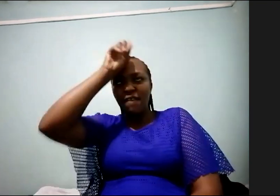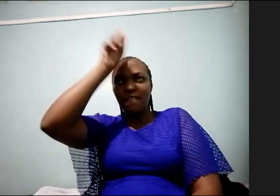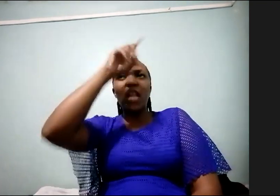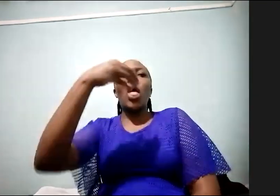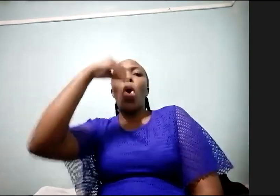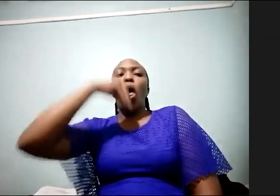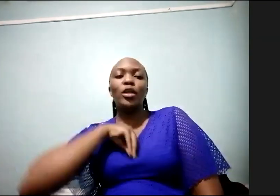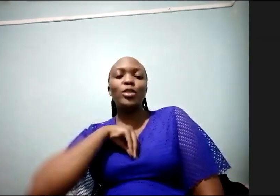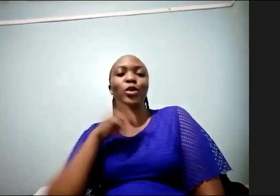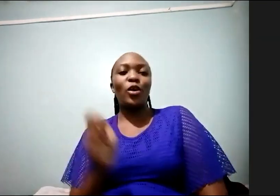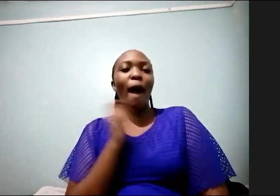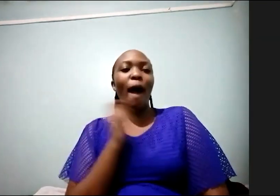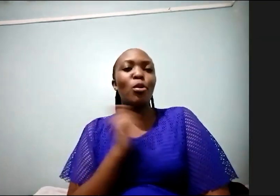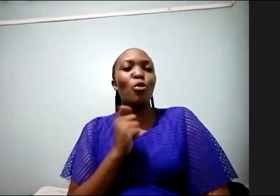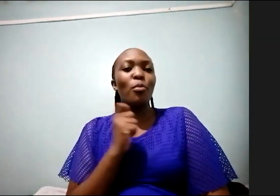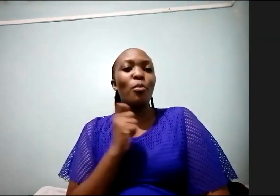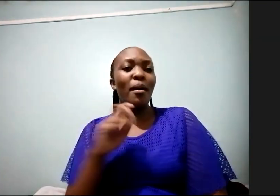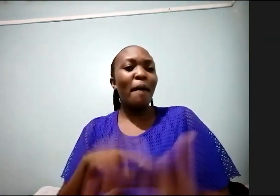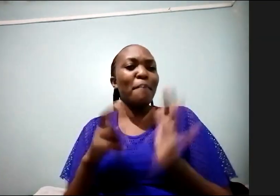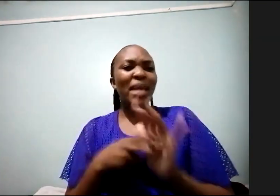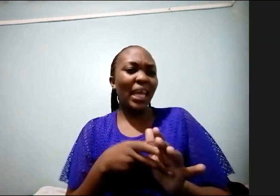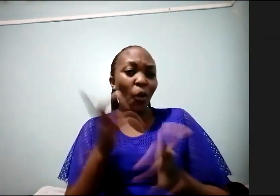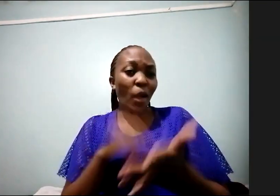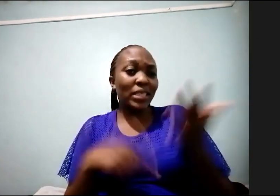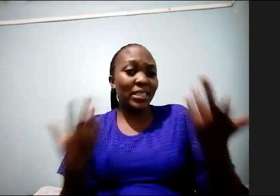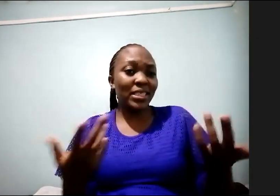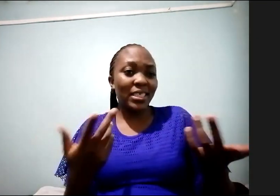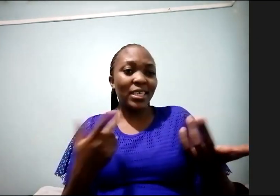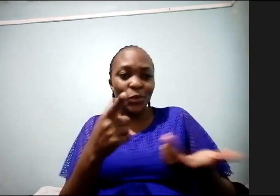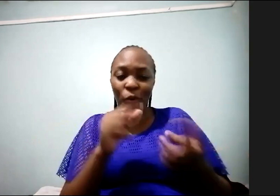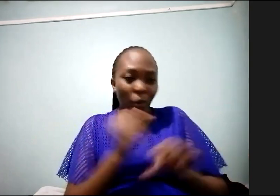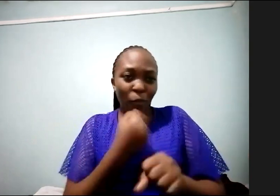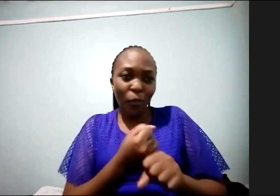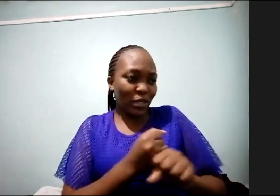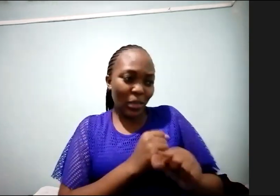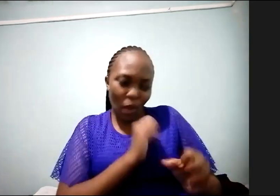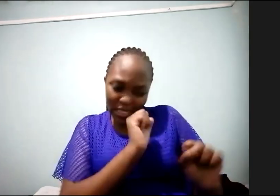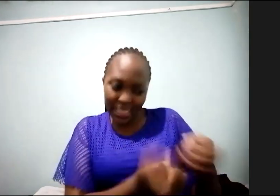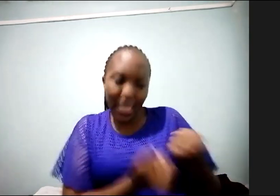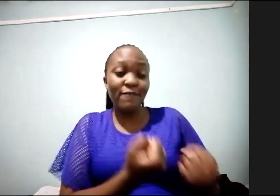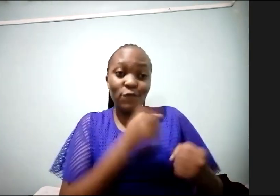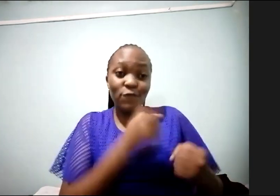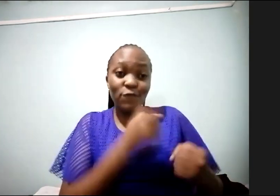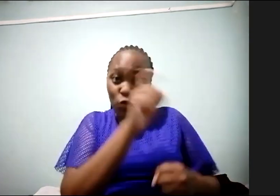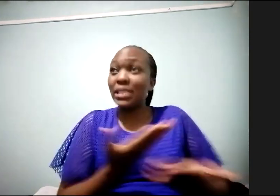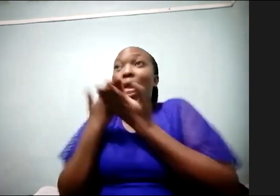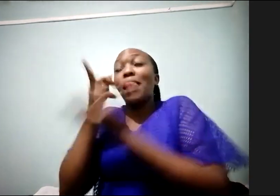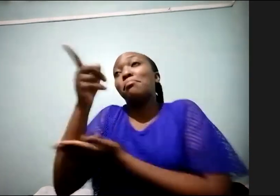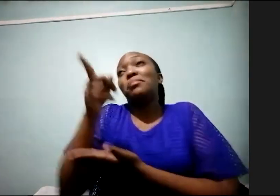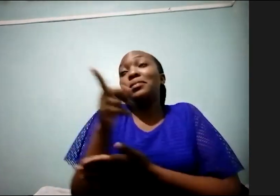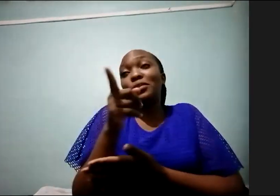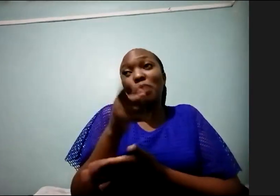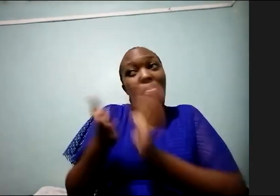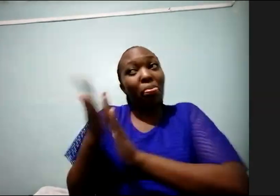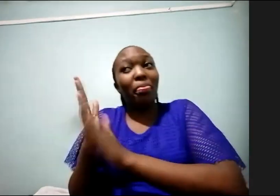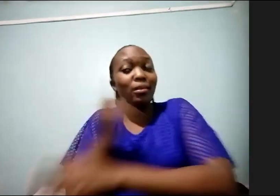But don't you think some people take advantage of it? Mostly those who know that in a point of employment. Yeah, people do take